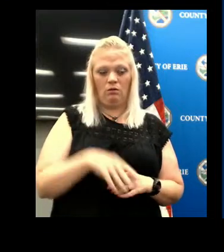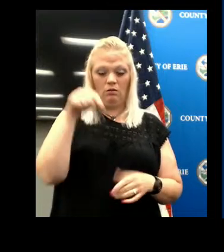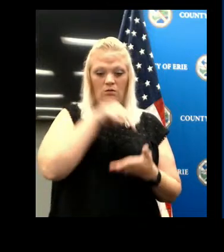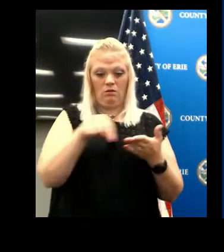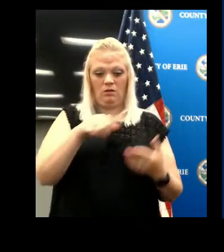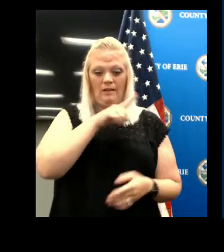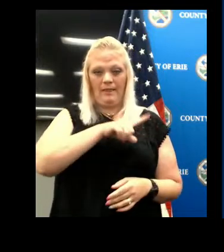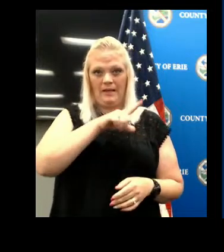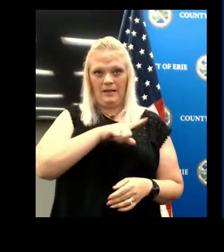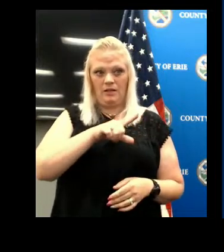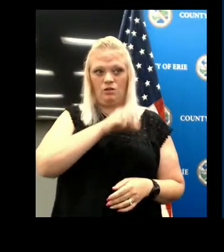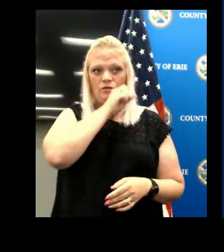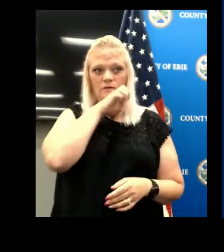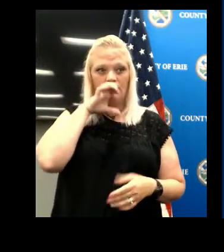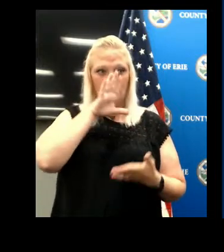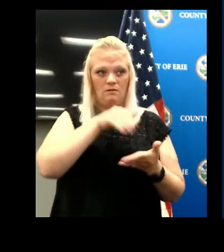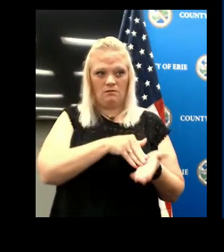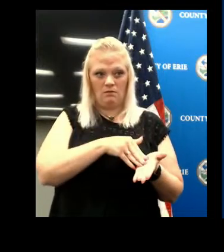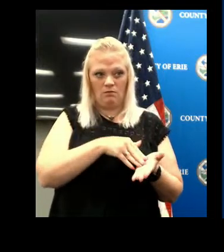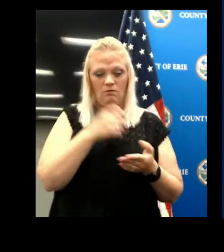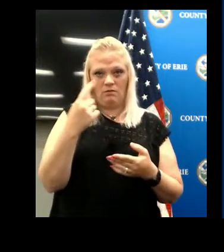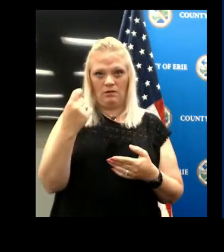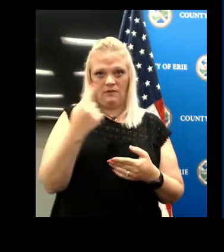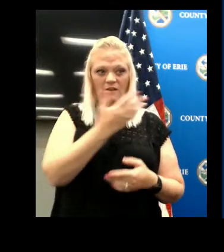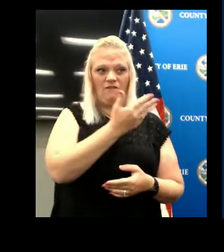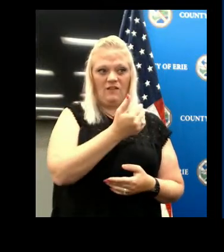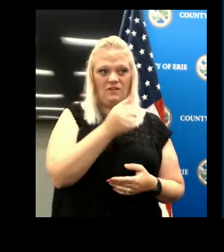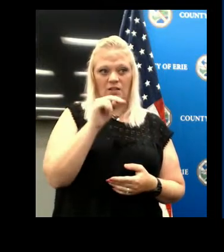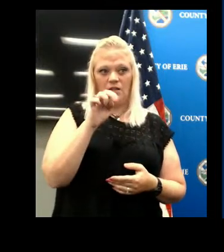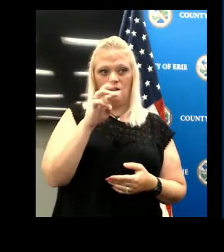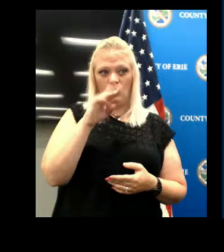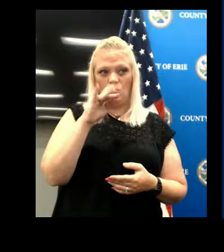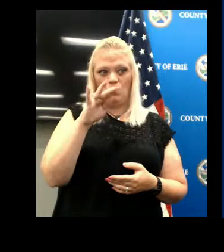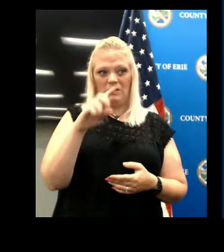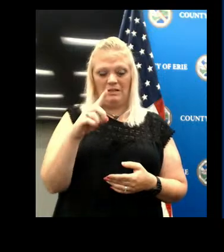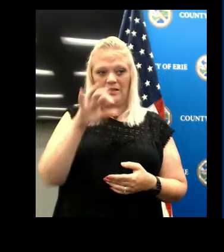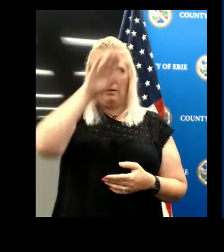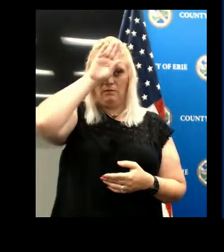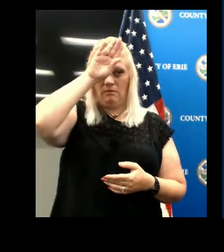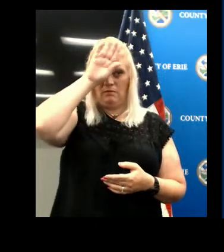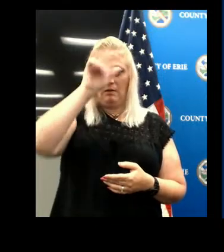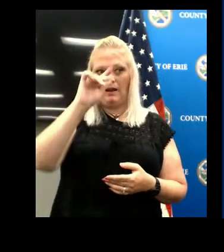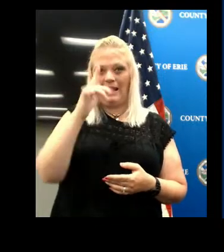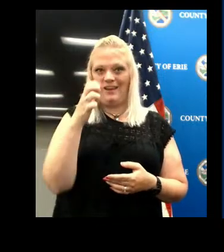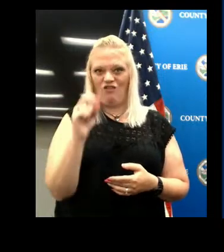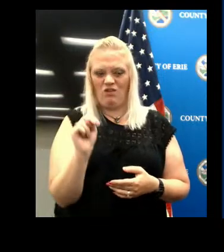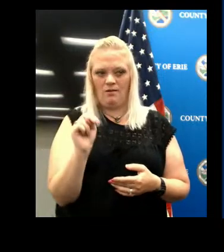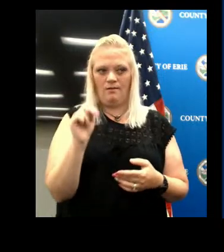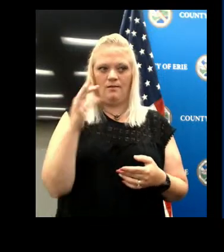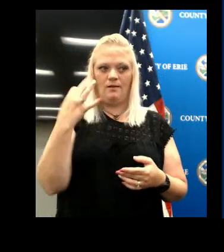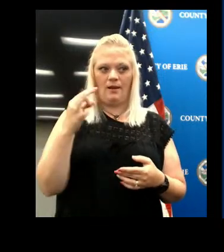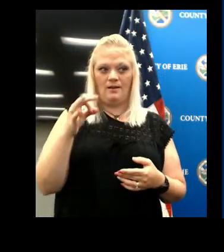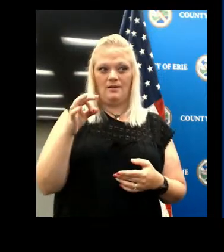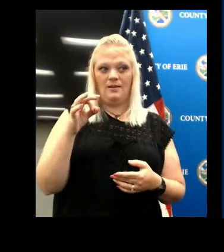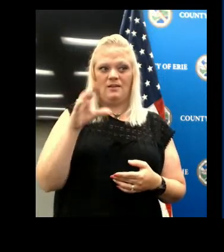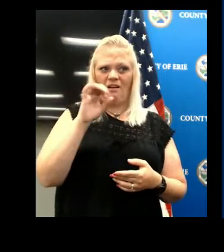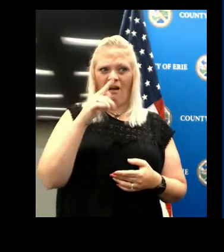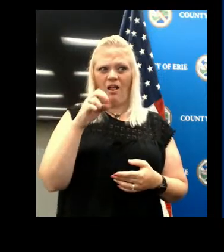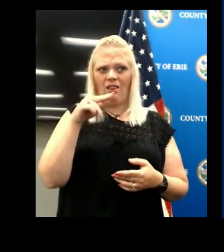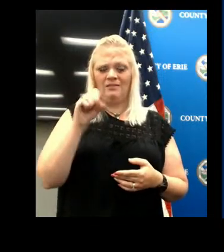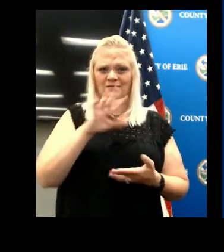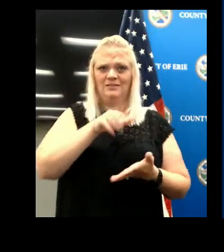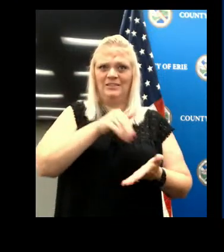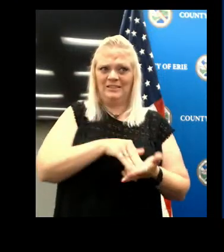week at the Lancaster Senior Center on the 11th, the 15th at the Newstead Fire Department, Akron, the 19th at the Tosh Collins Center in